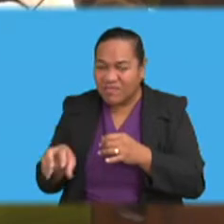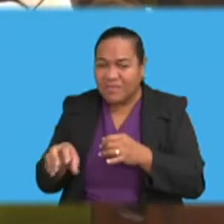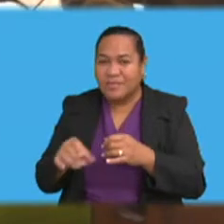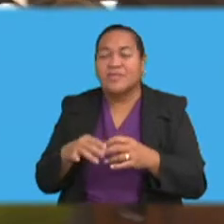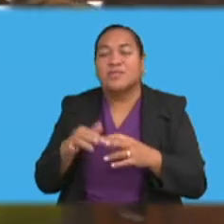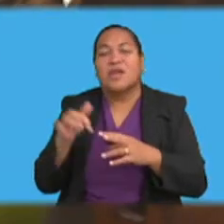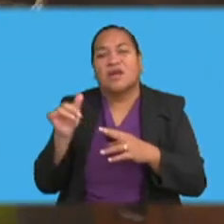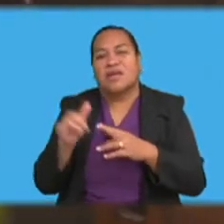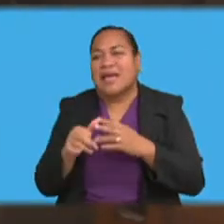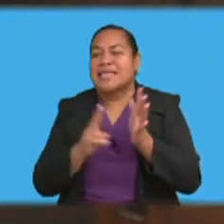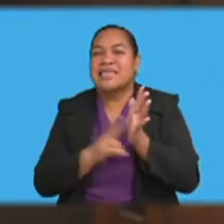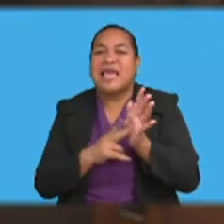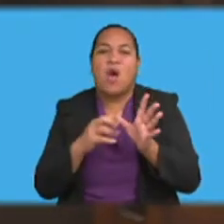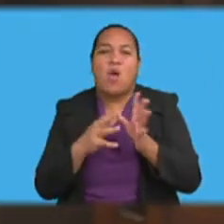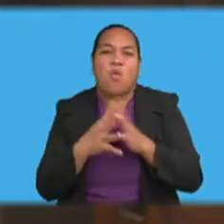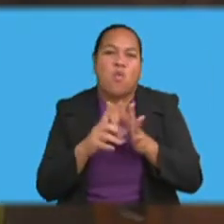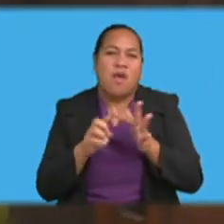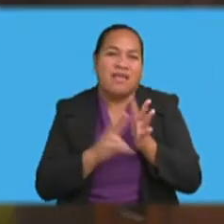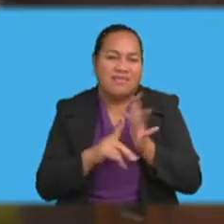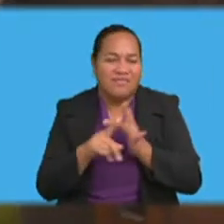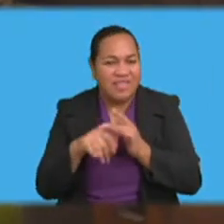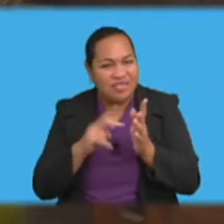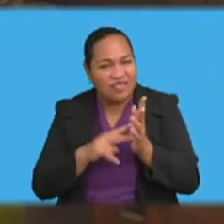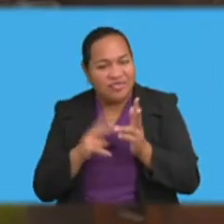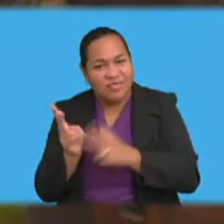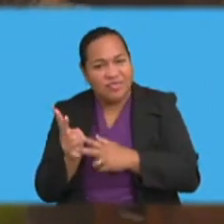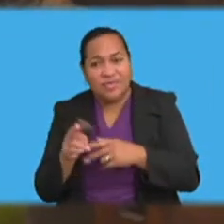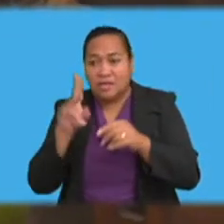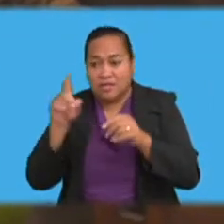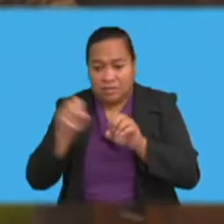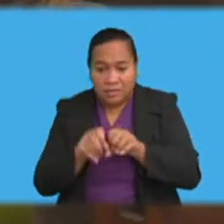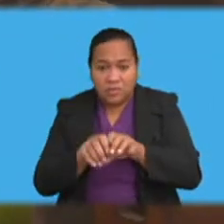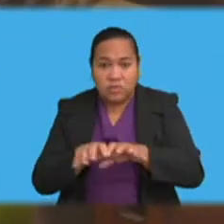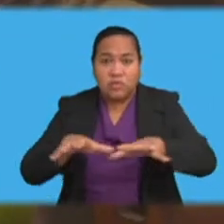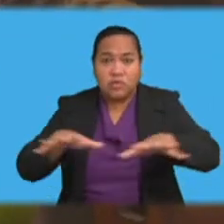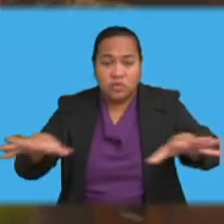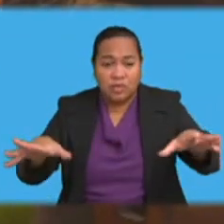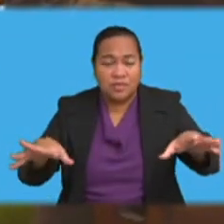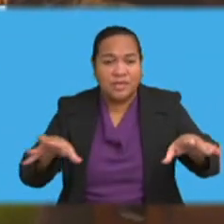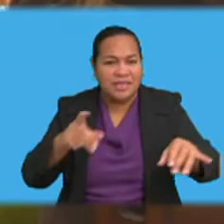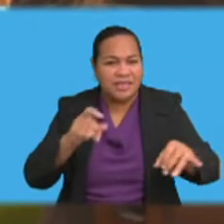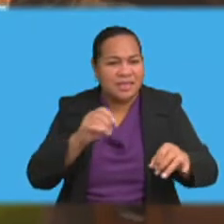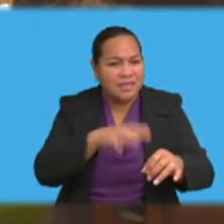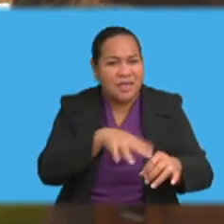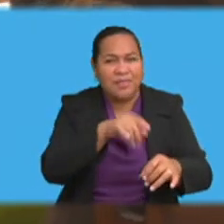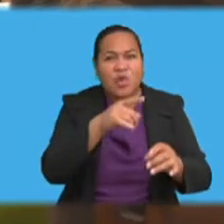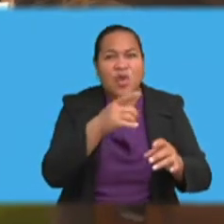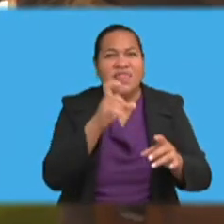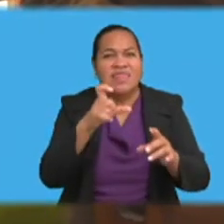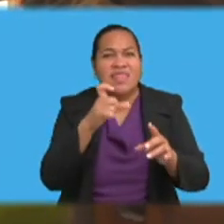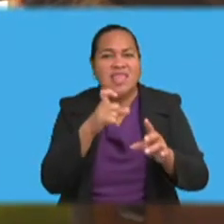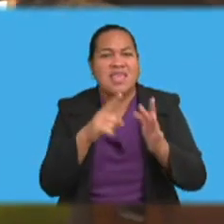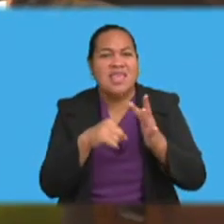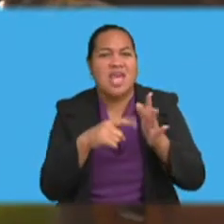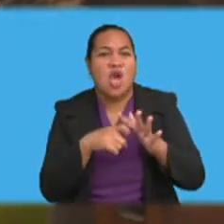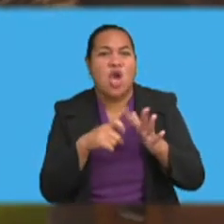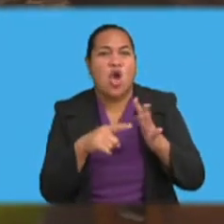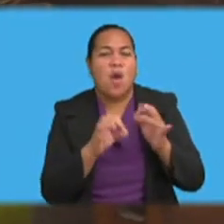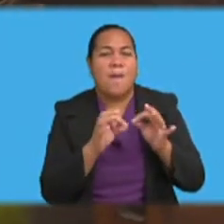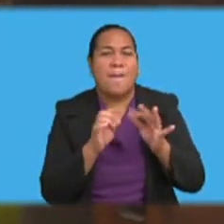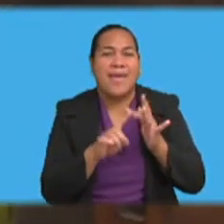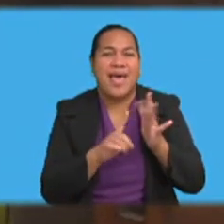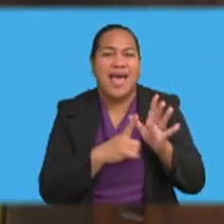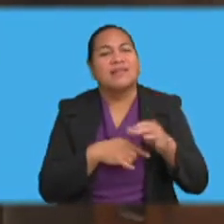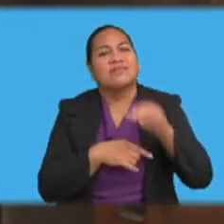and Naweni villages. Wailesi has also dispatched satellite receiving kits to Dikombia, Madam Speaker, where Fijians for the first time are